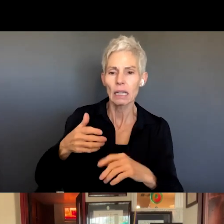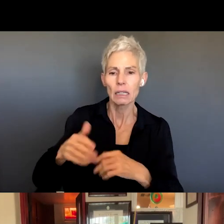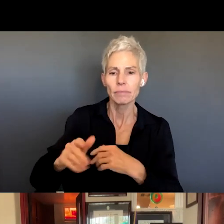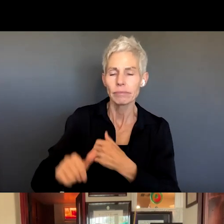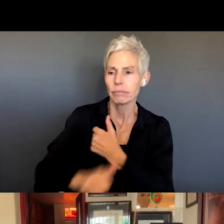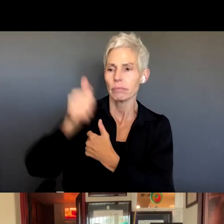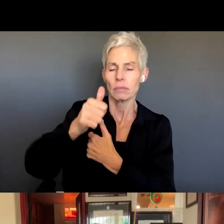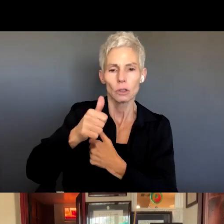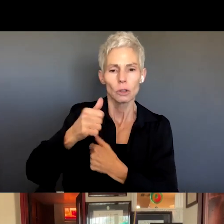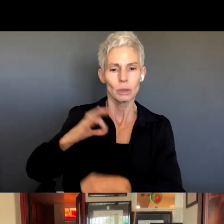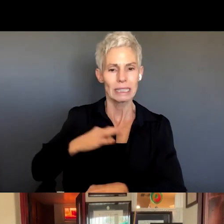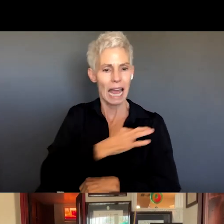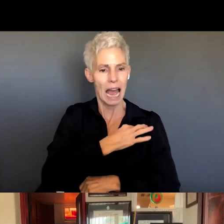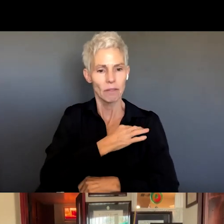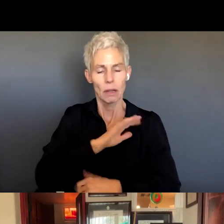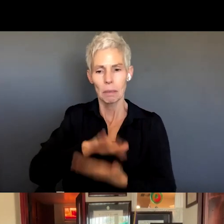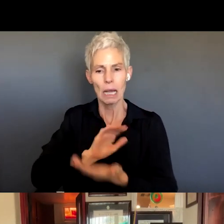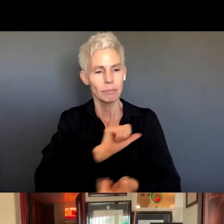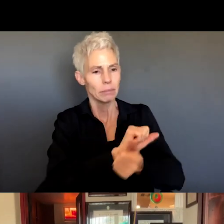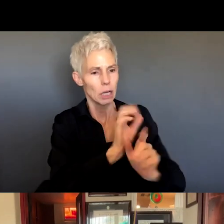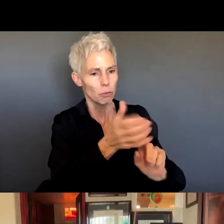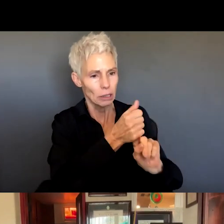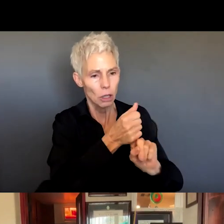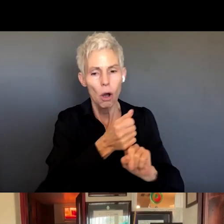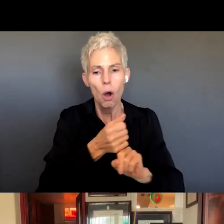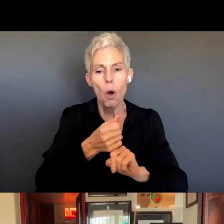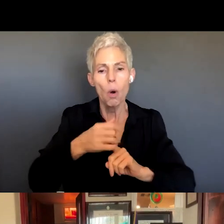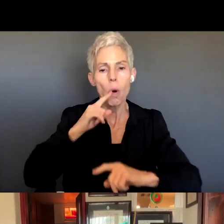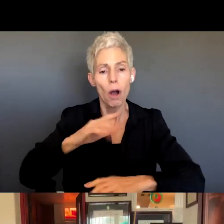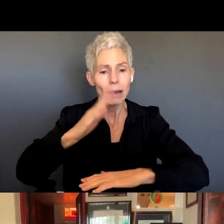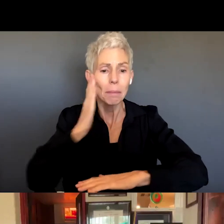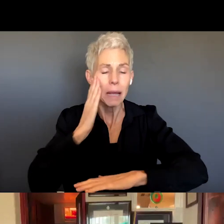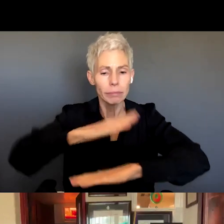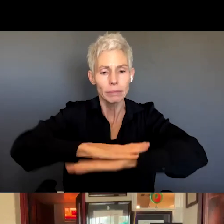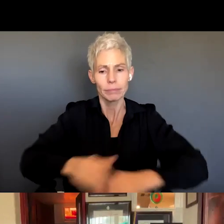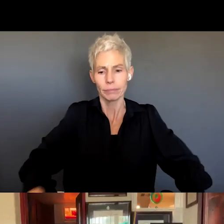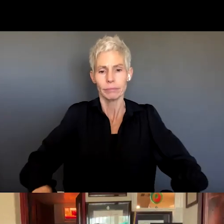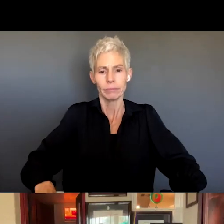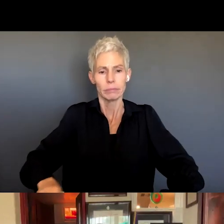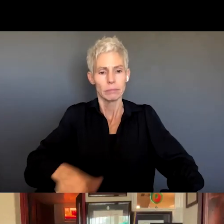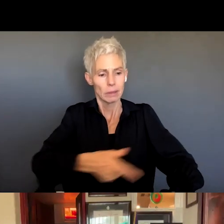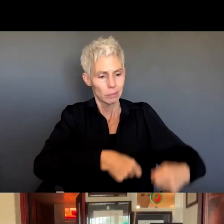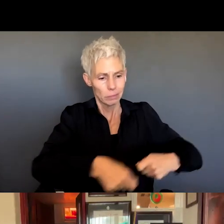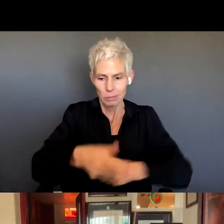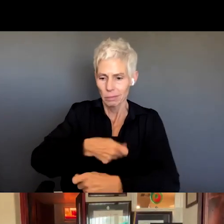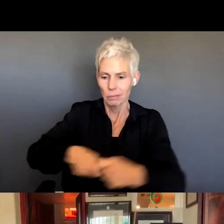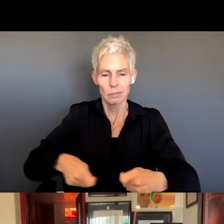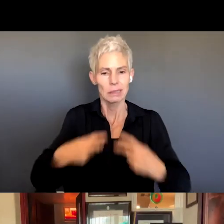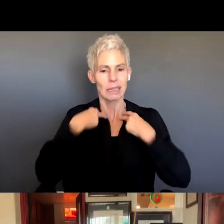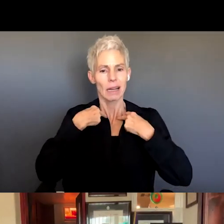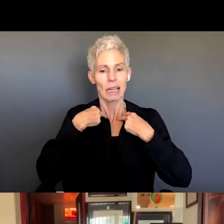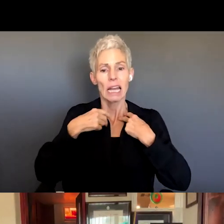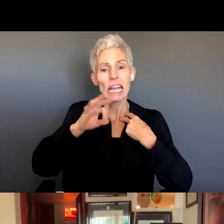they get restrained, oftentimes on a gurney in a hallway. And if you're a person of color, you're more likely to have these things happen to